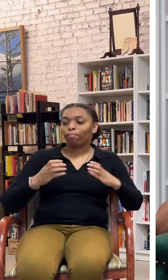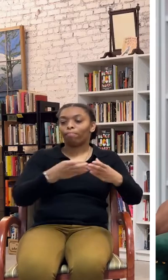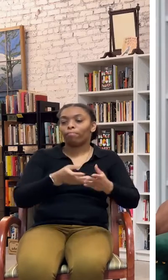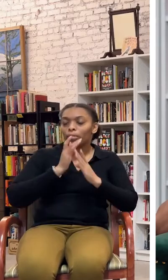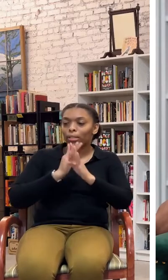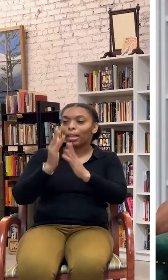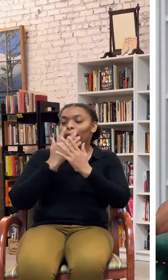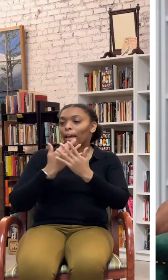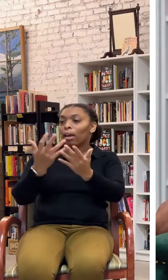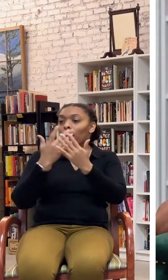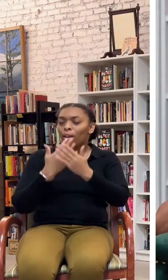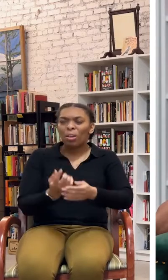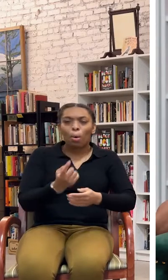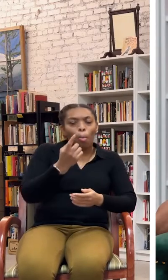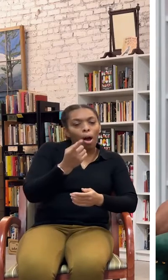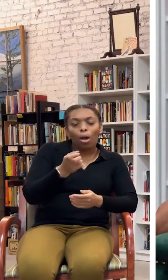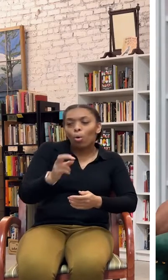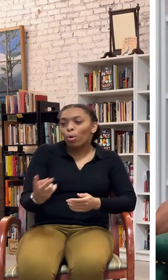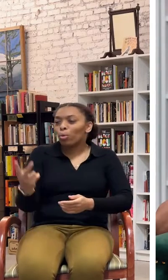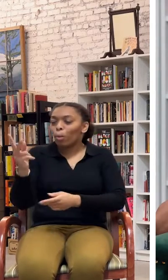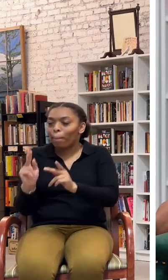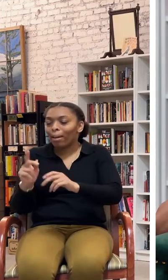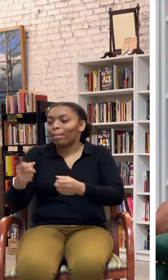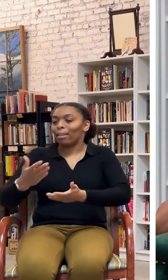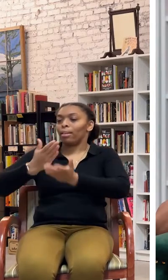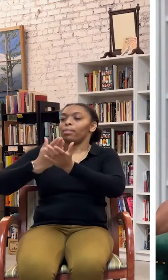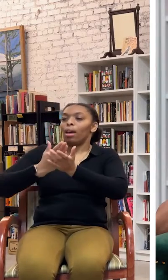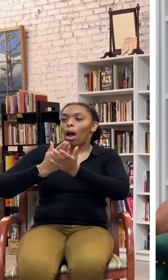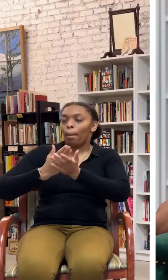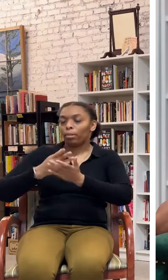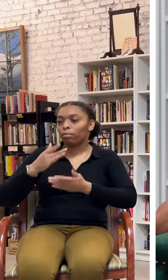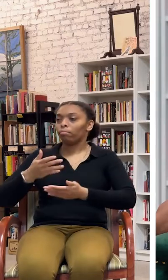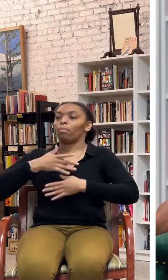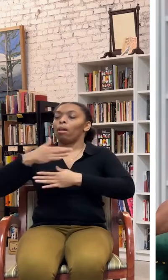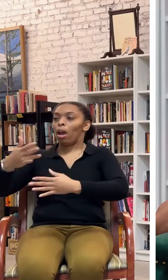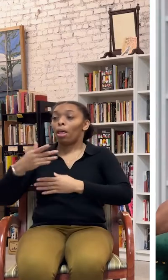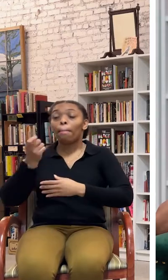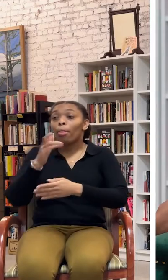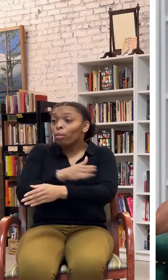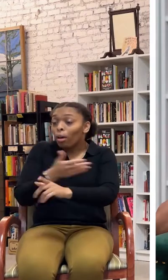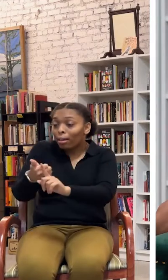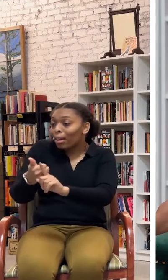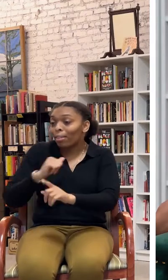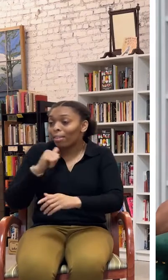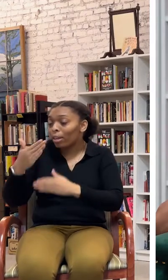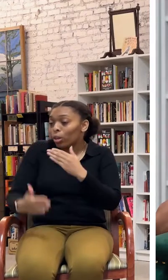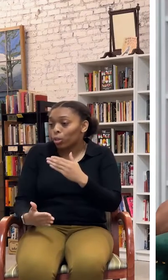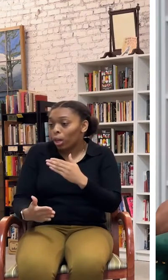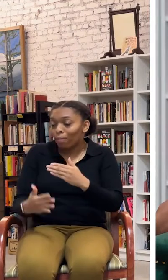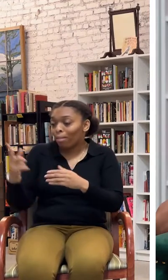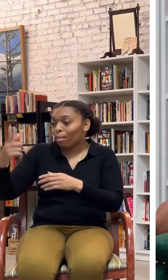a technique that one or a few people can stop singing to take a breath and the song doesn't end. It keeps going. And that made me think about that,